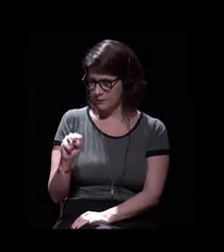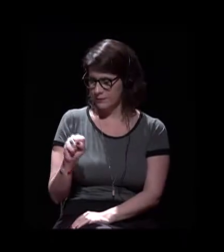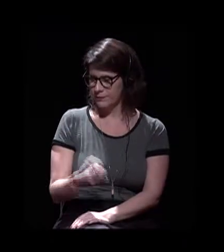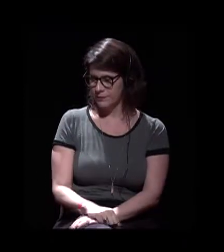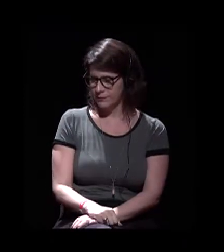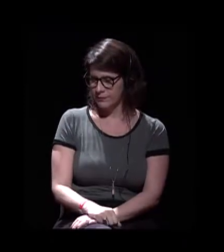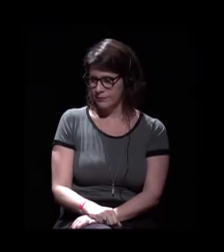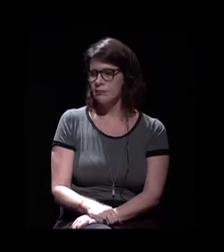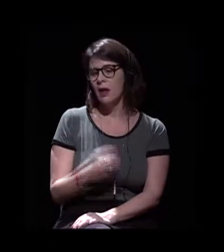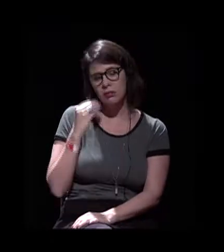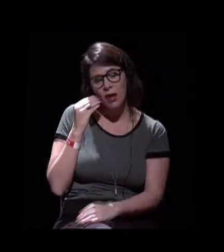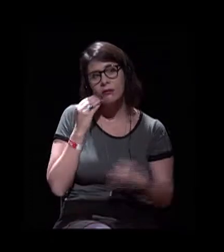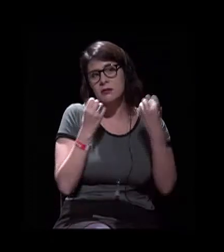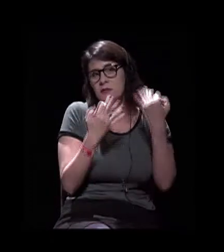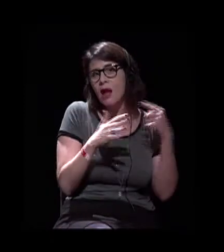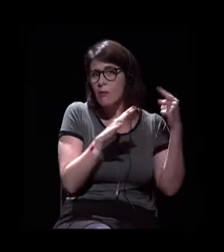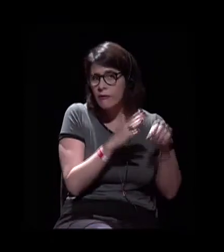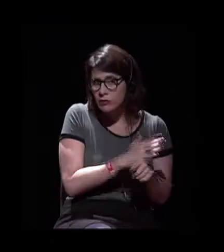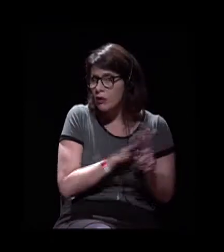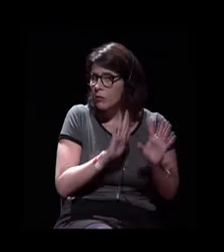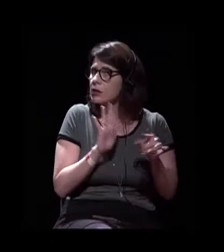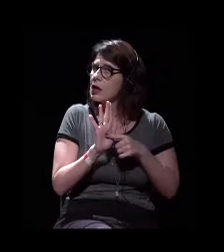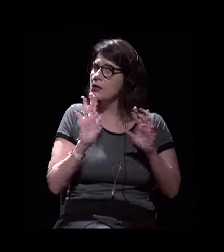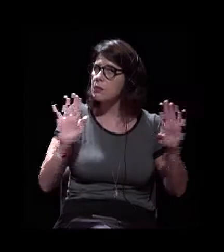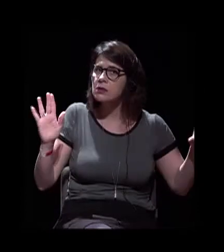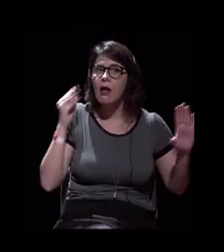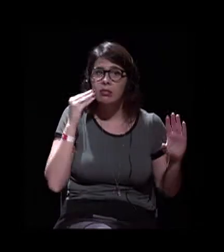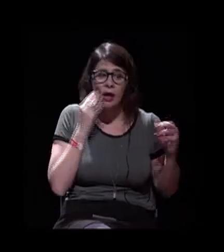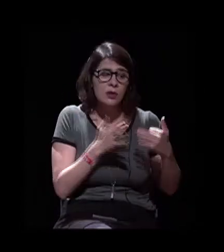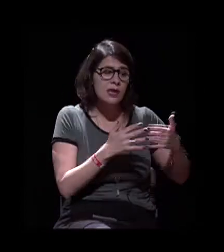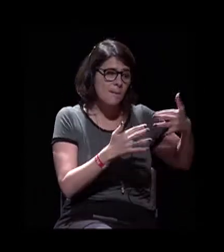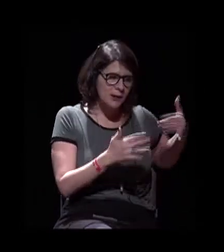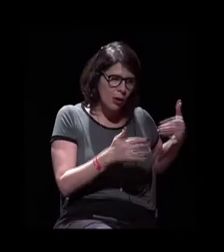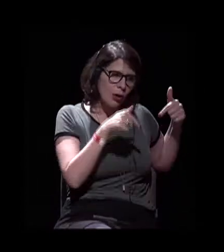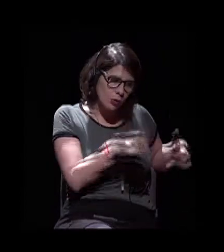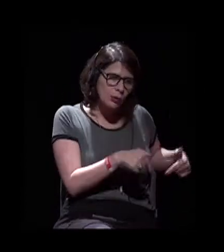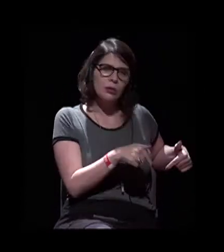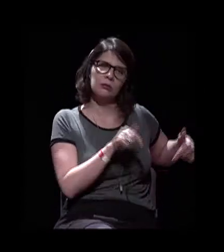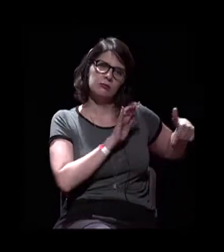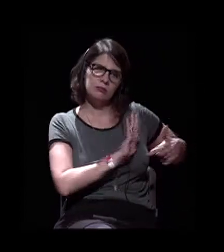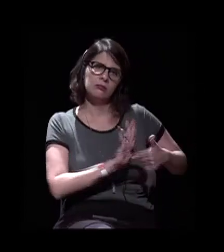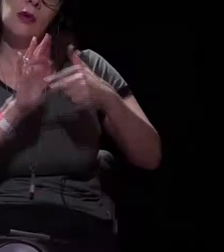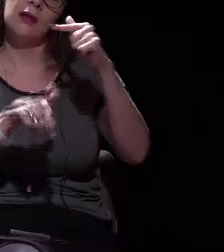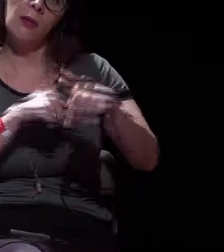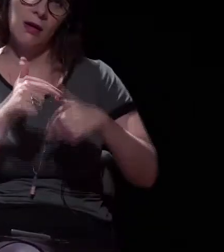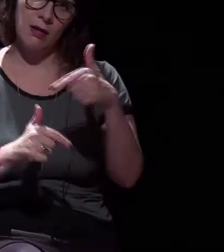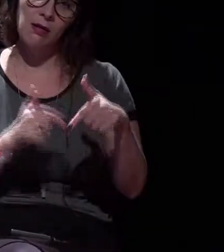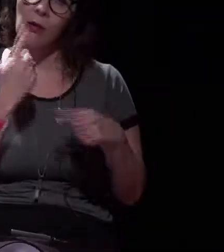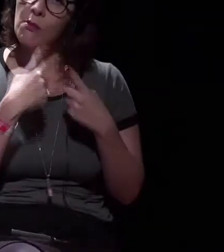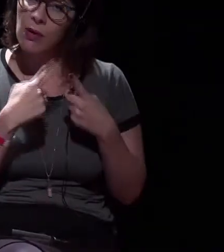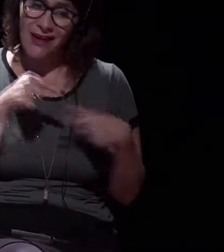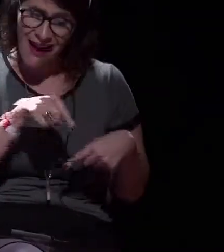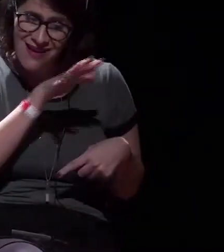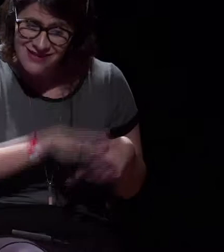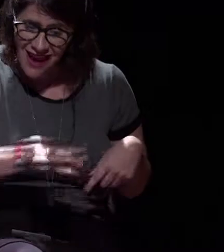to take out of that framework, because I think there is much more to them than just conceptual operations at the base of these